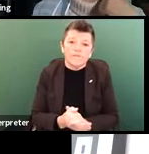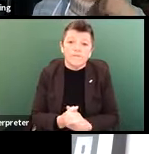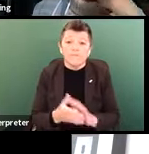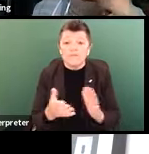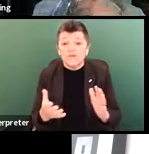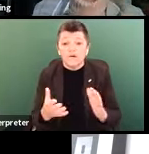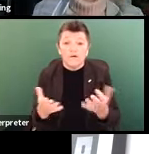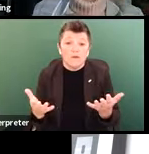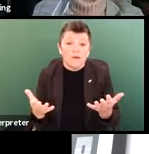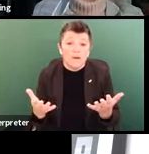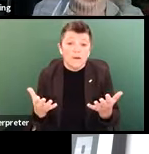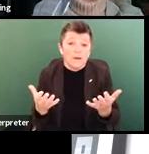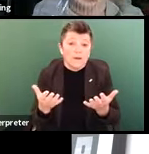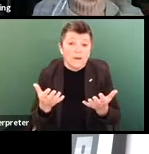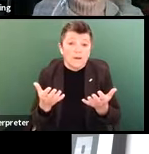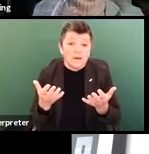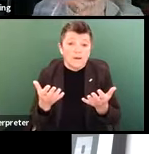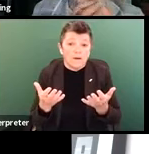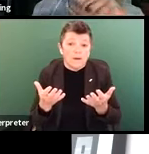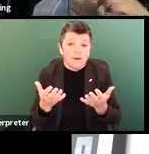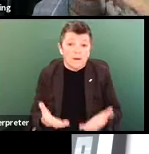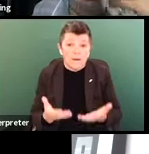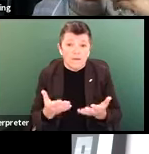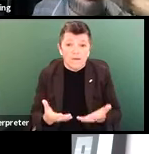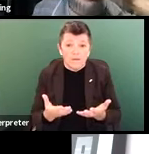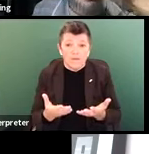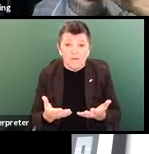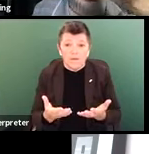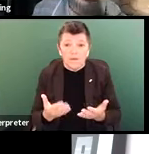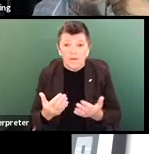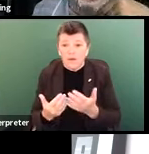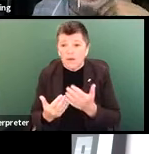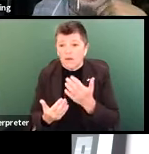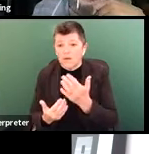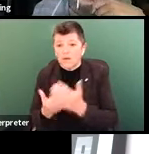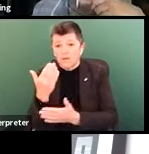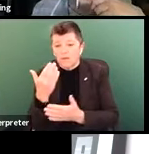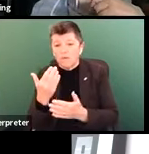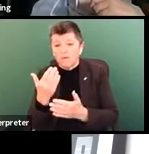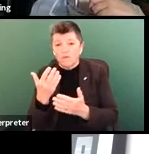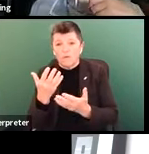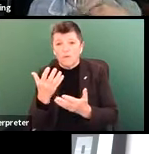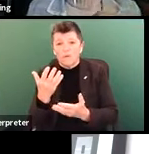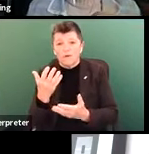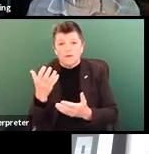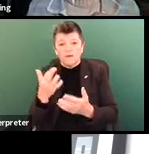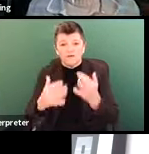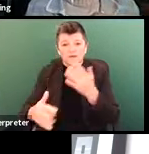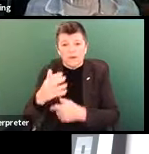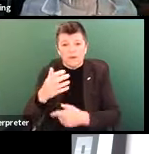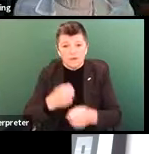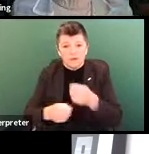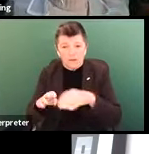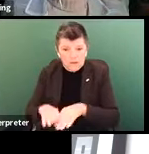now, the newly democratizing society like South Korea, we can see